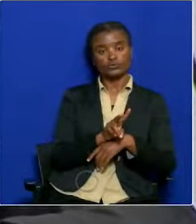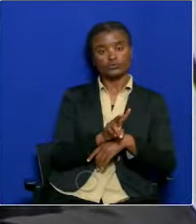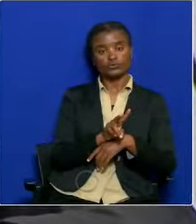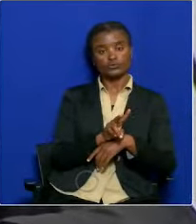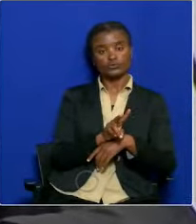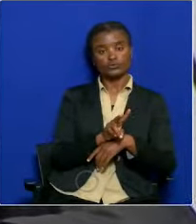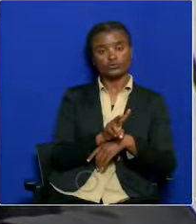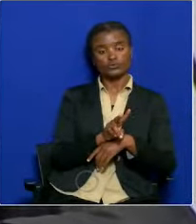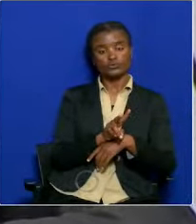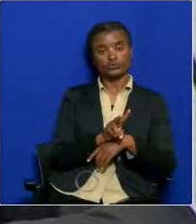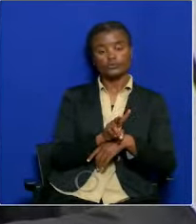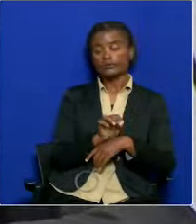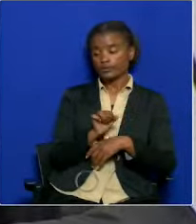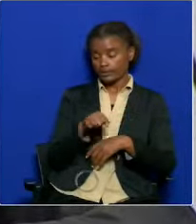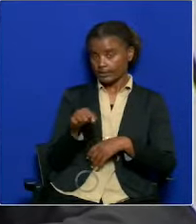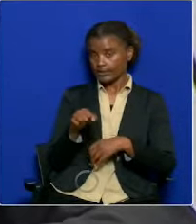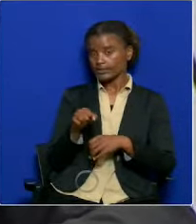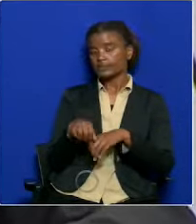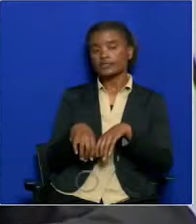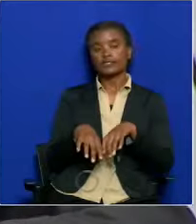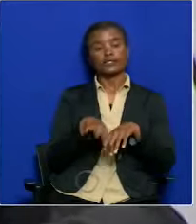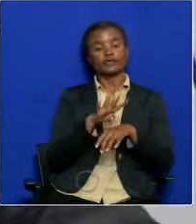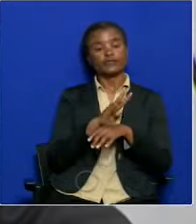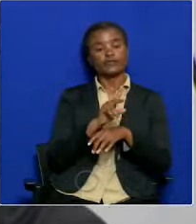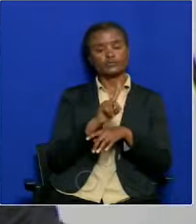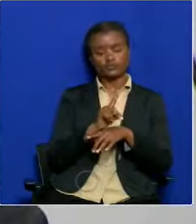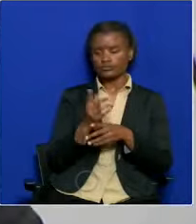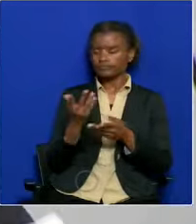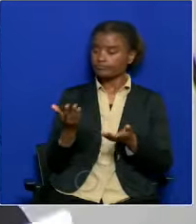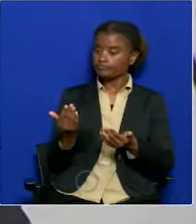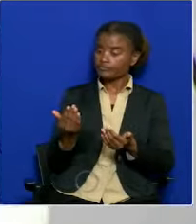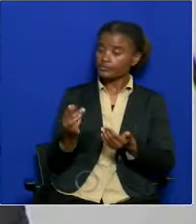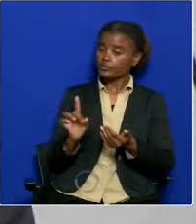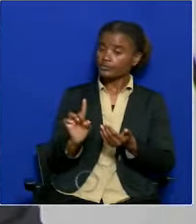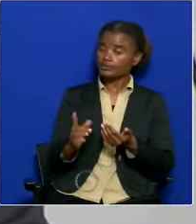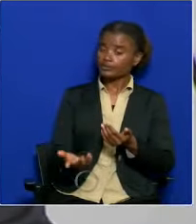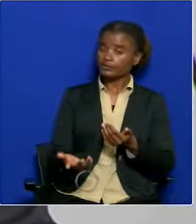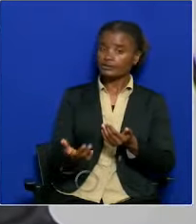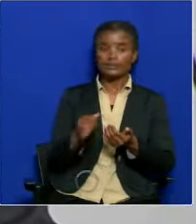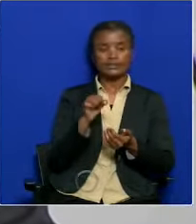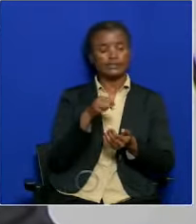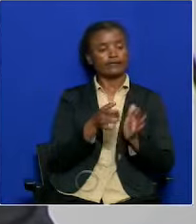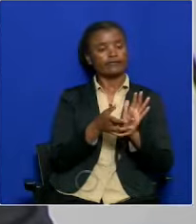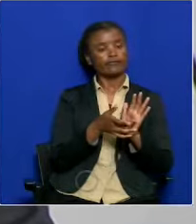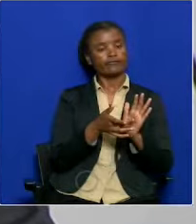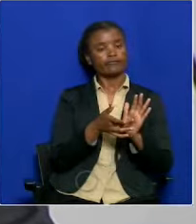42, yes. What about 42? Yeah, from page 42. Yes.